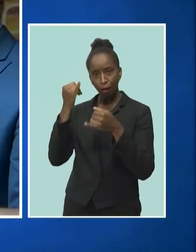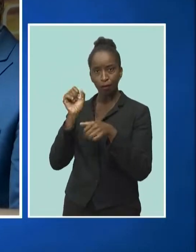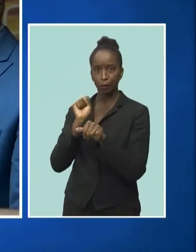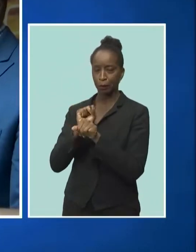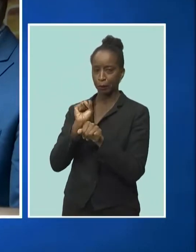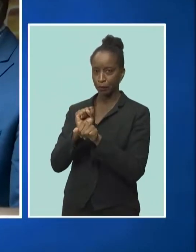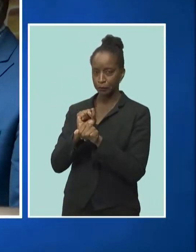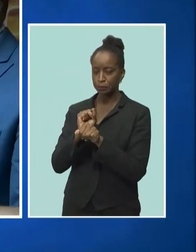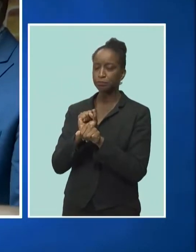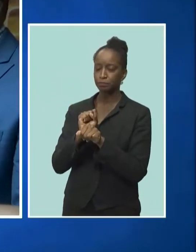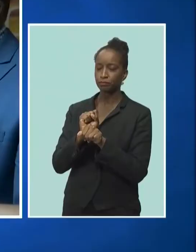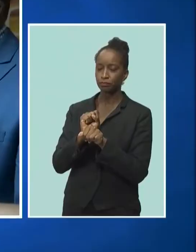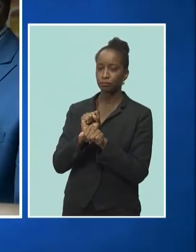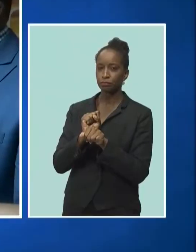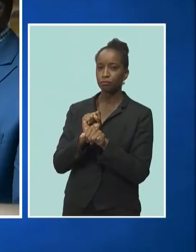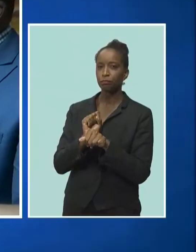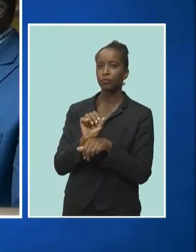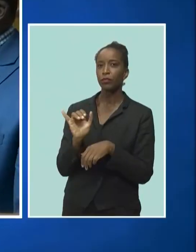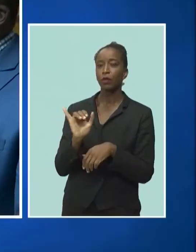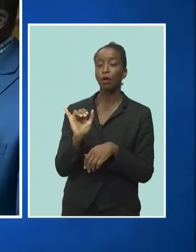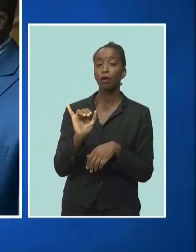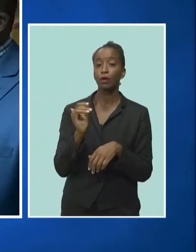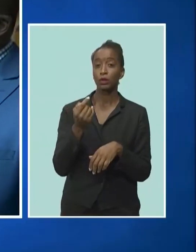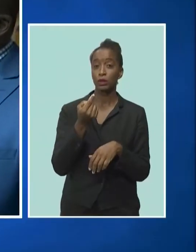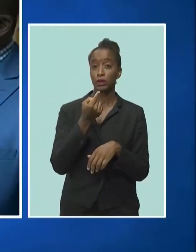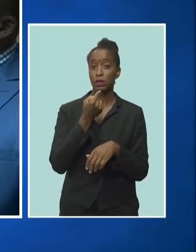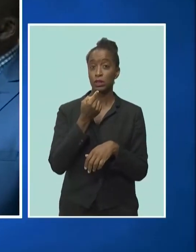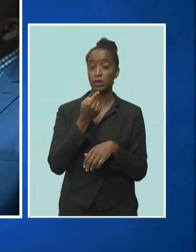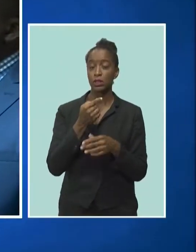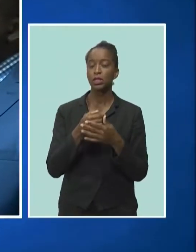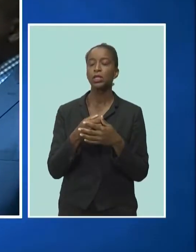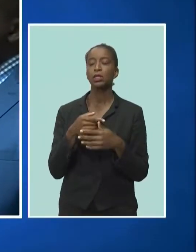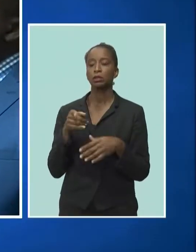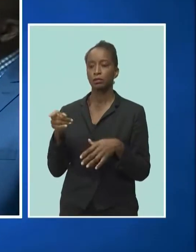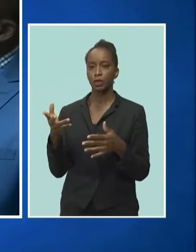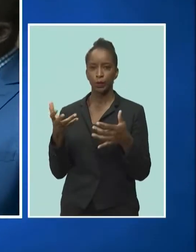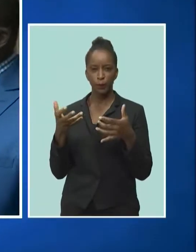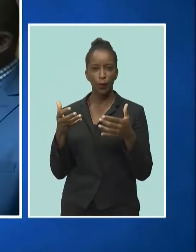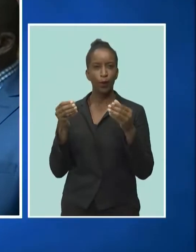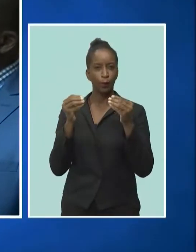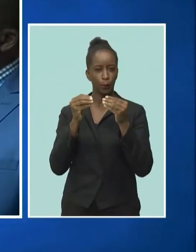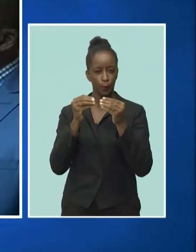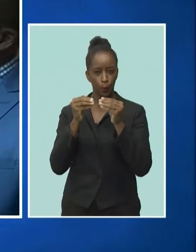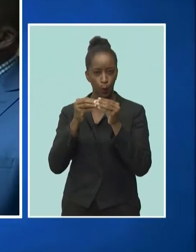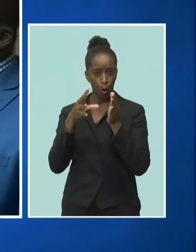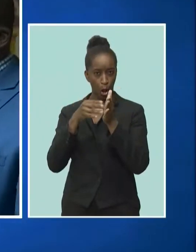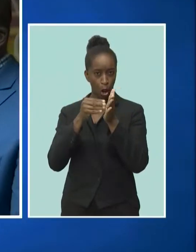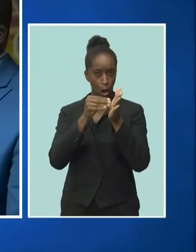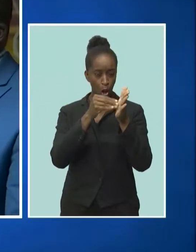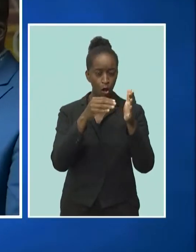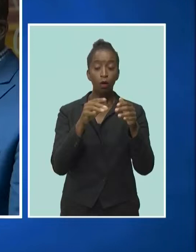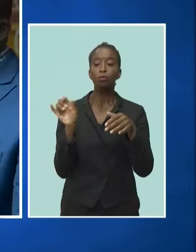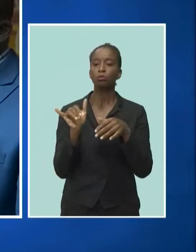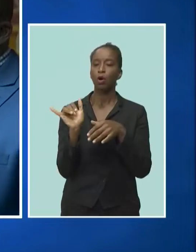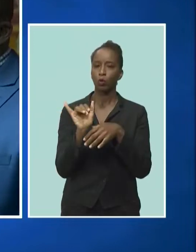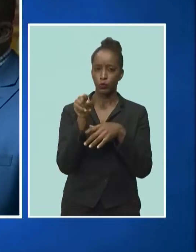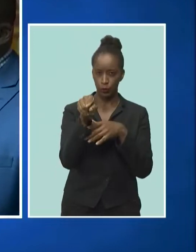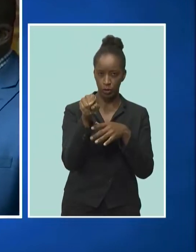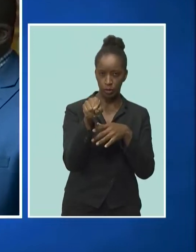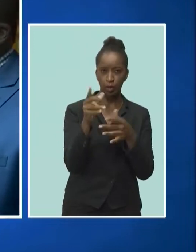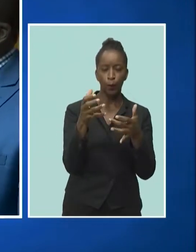saw the excellent work and the process of getting additional certification with the red diamond fertilizer, which